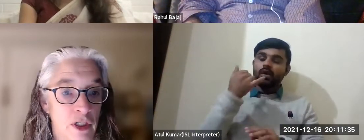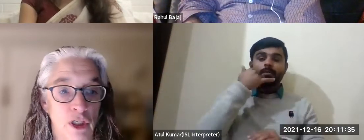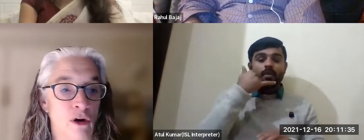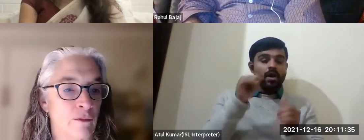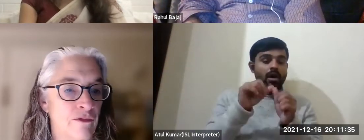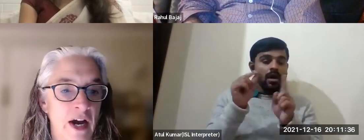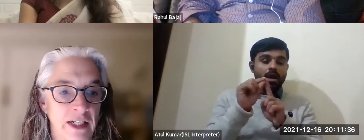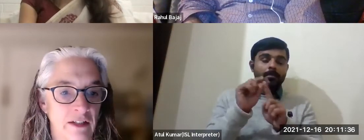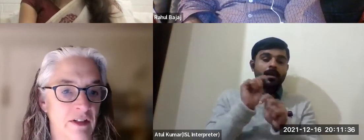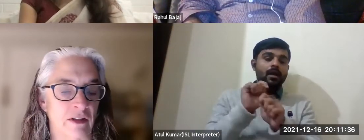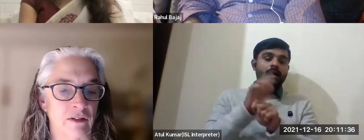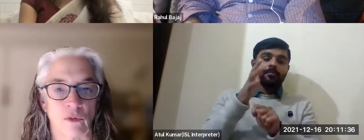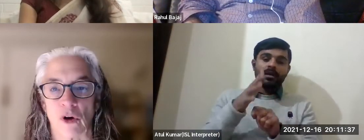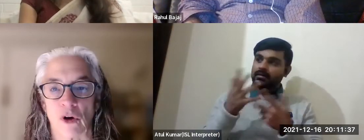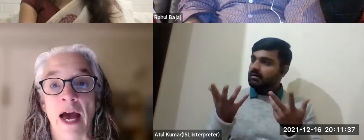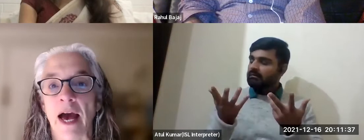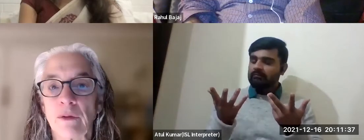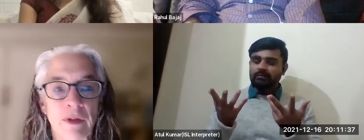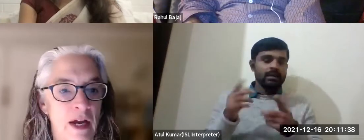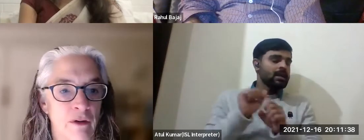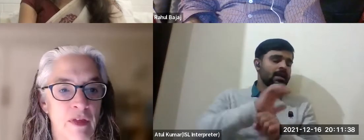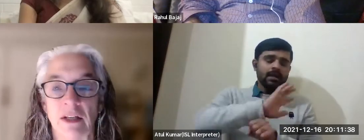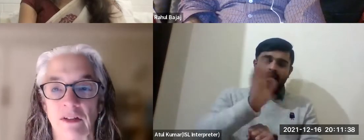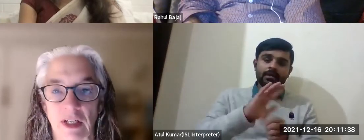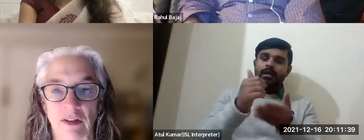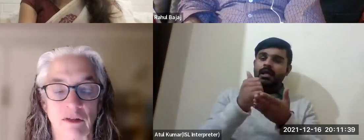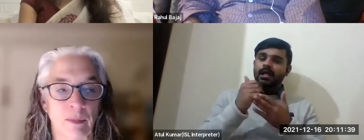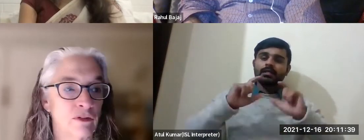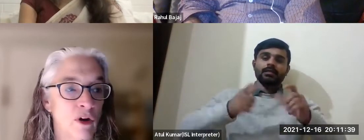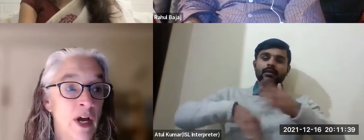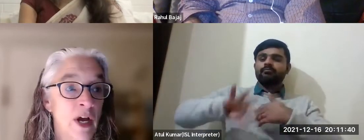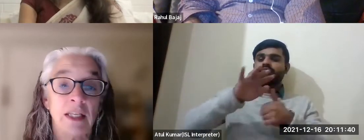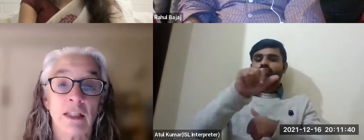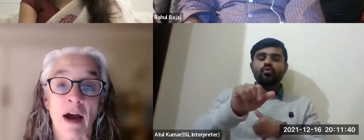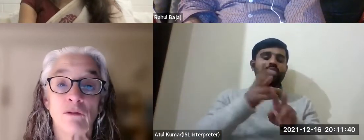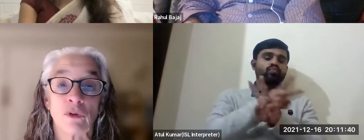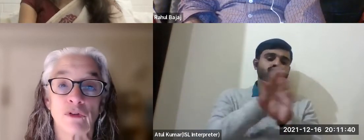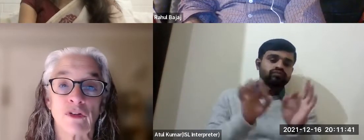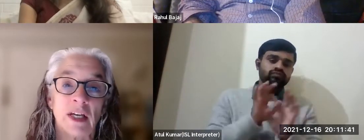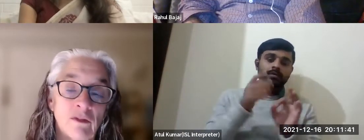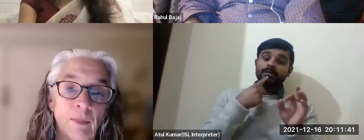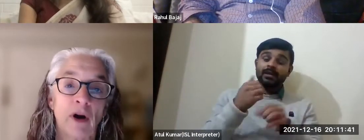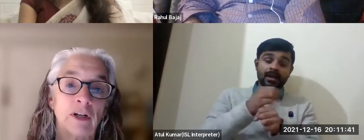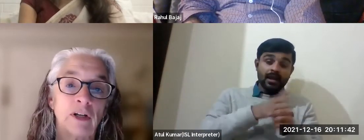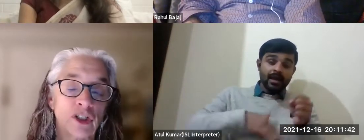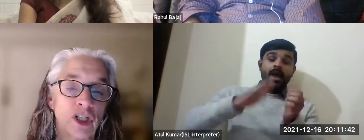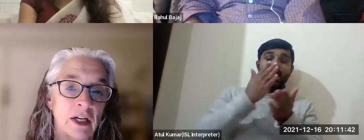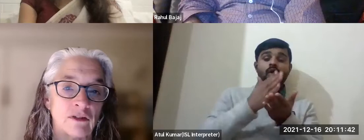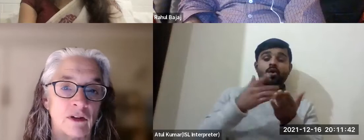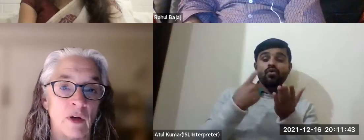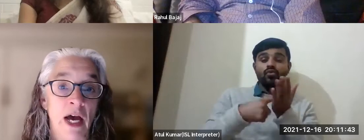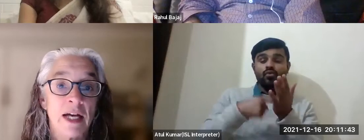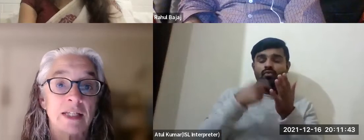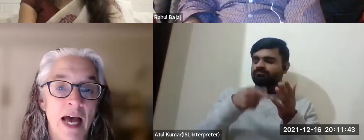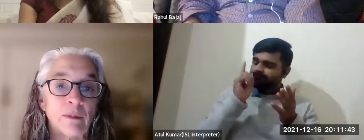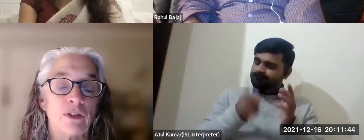work, finance that doesn't work, healthcare that isn't accessible. So in the ground rules, it gives parties a chance